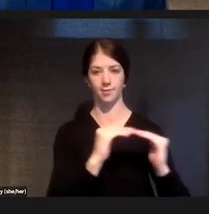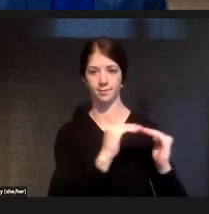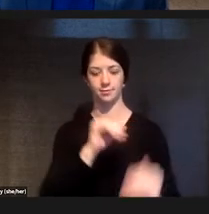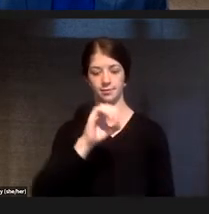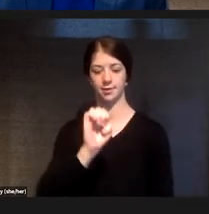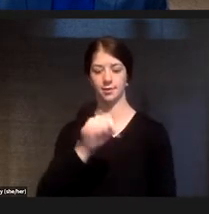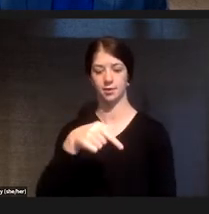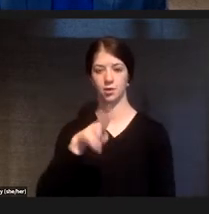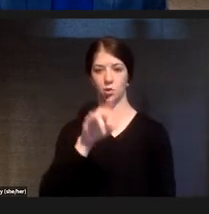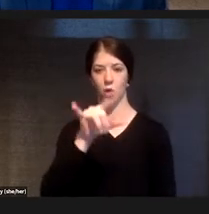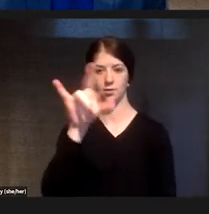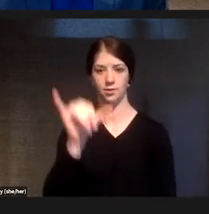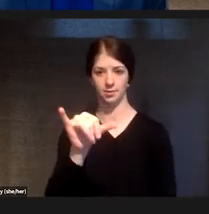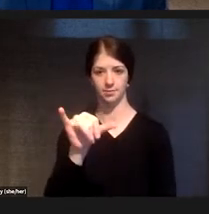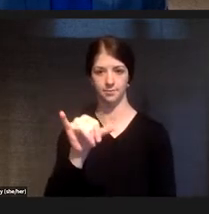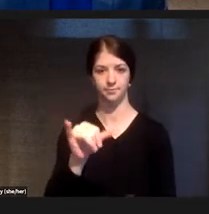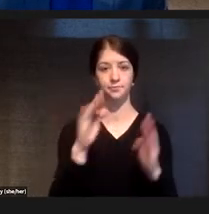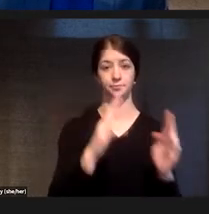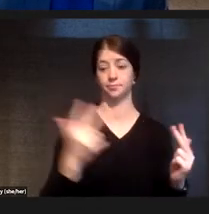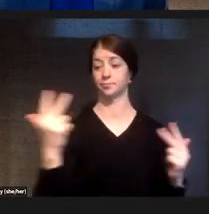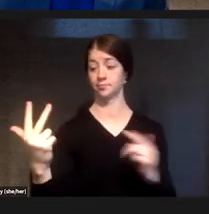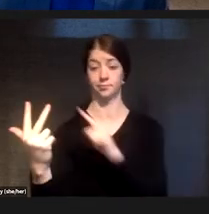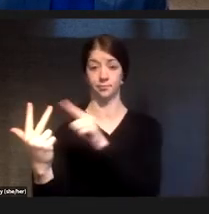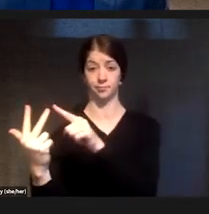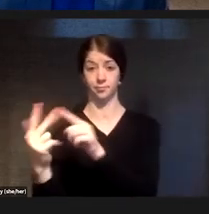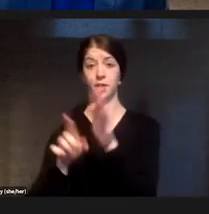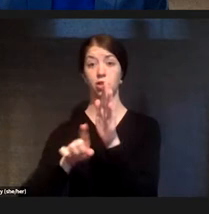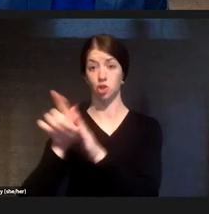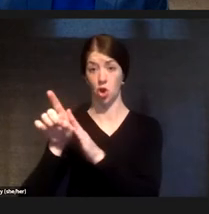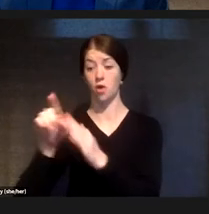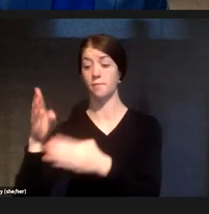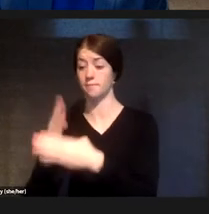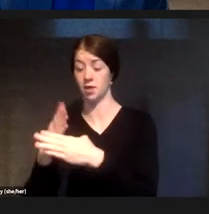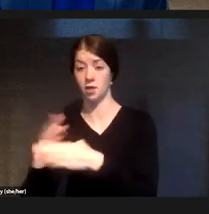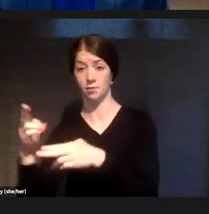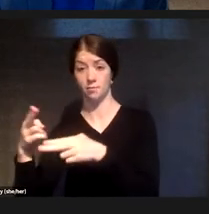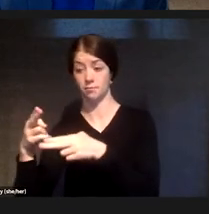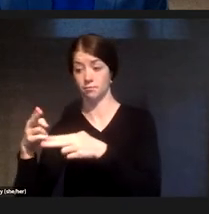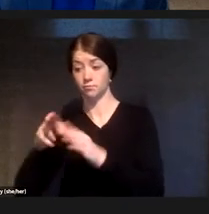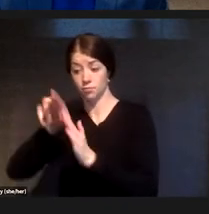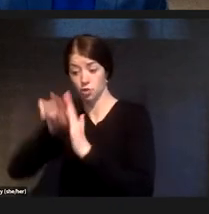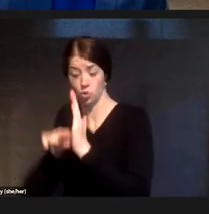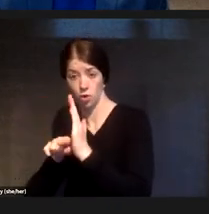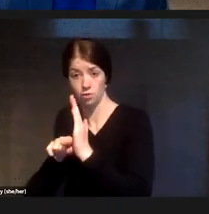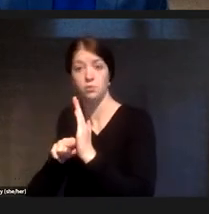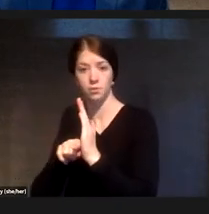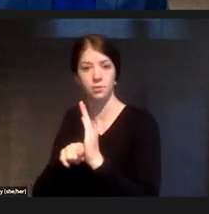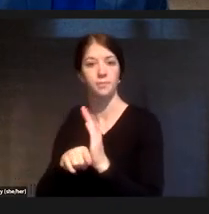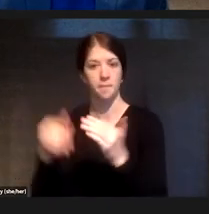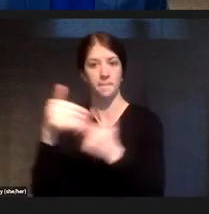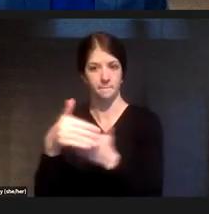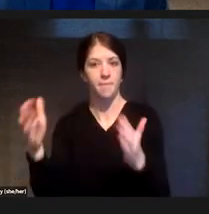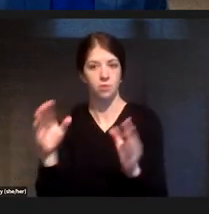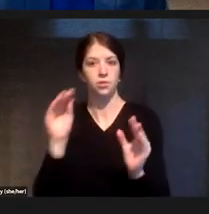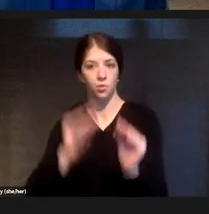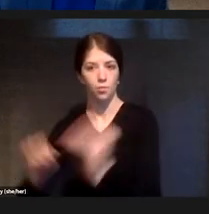same three individuals, tall, medium, and short, are trying to watch the same game, but now the boxes have been moved. The